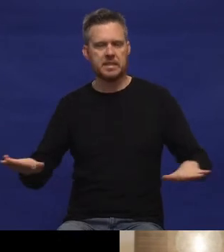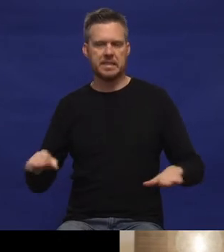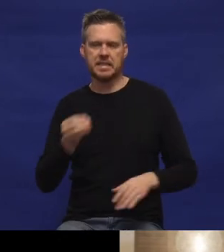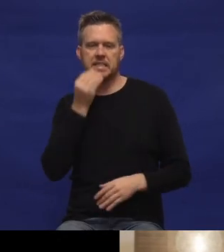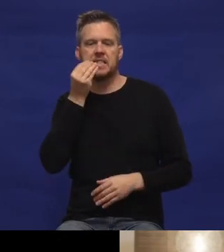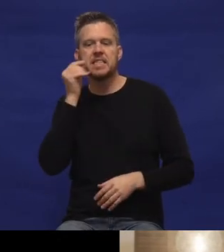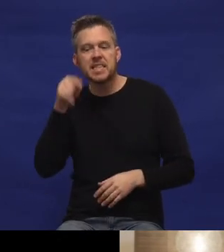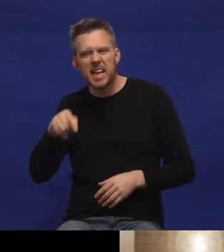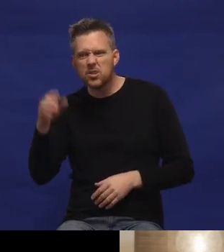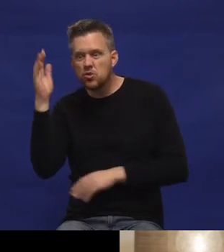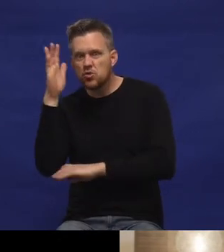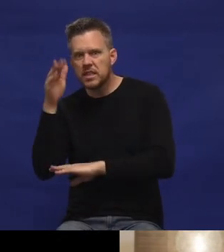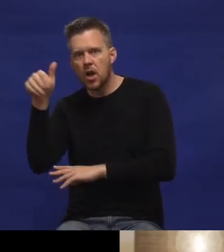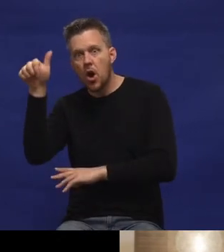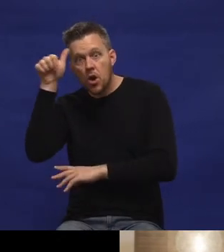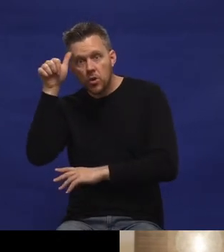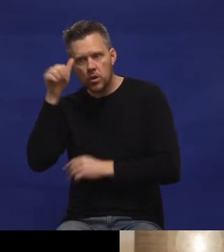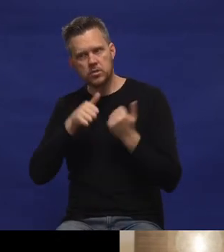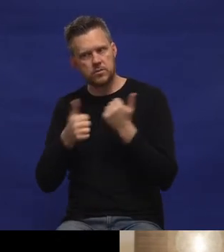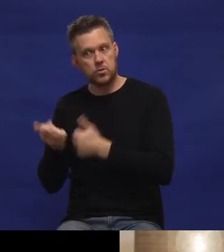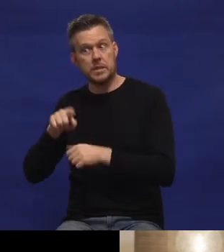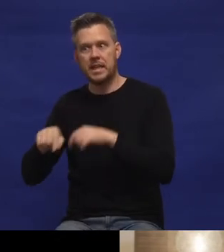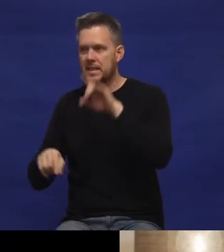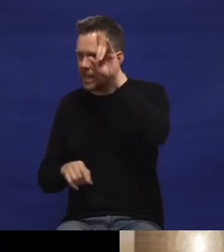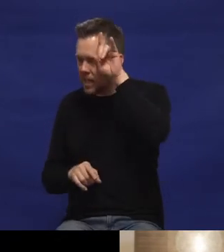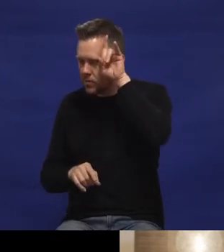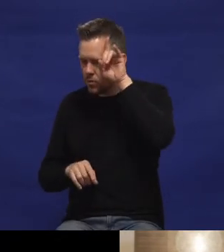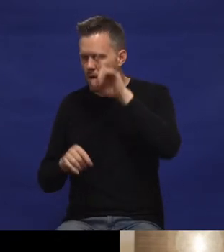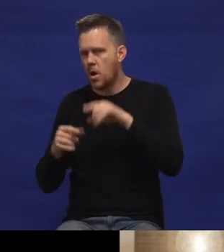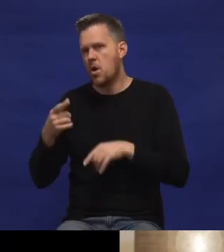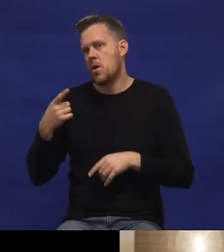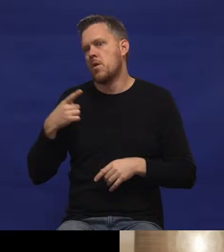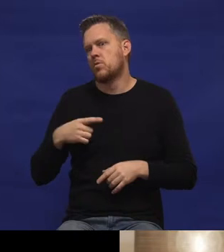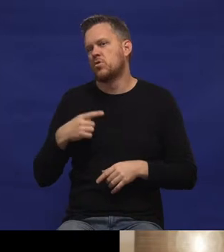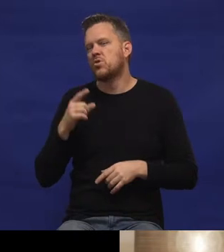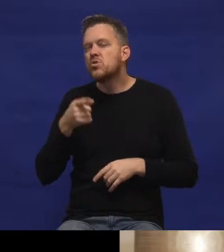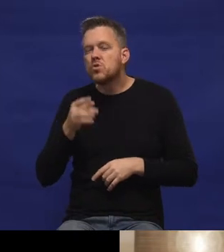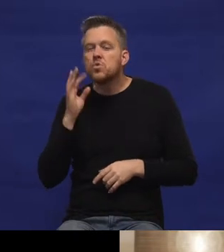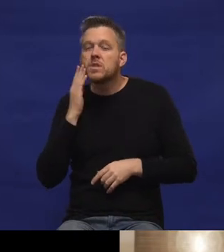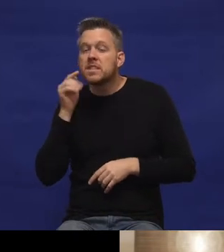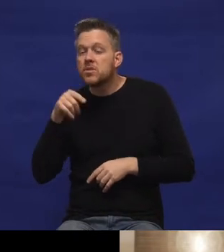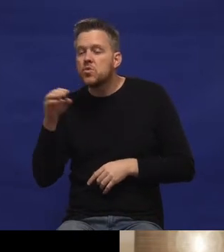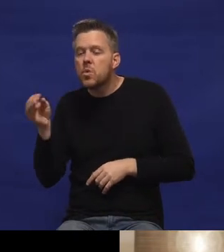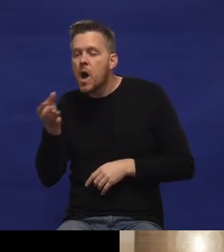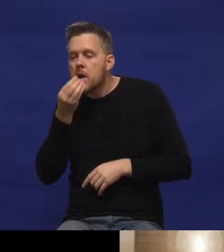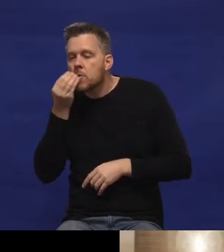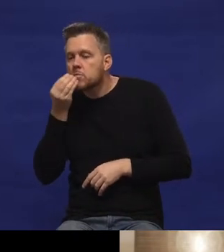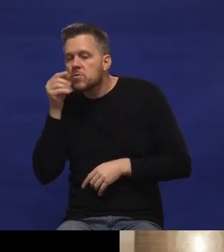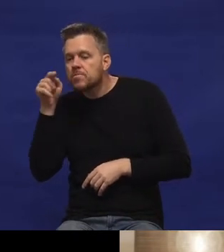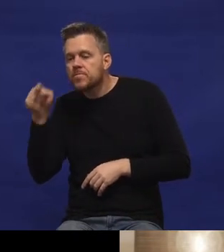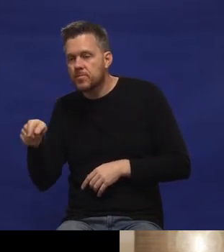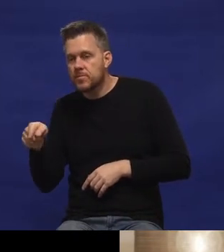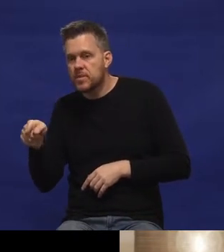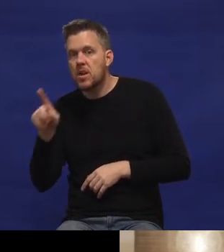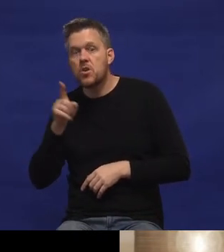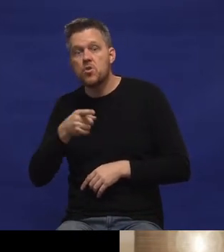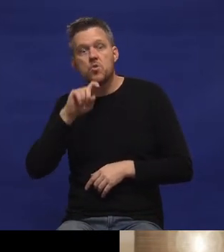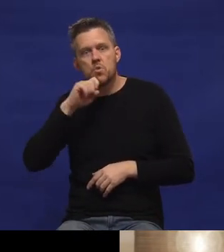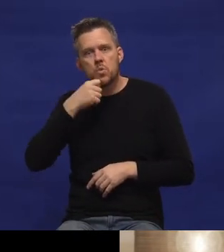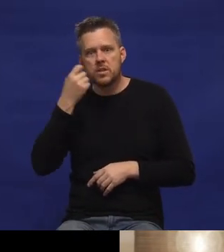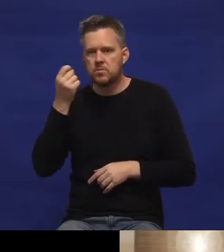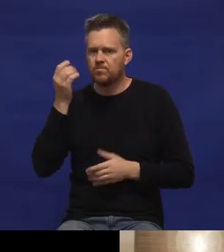the tree of the knowledge of both good and evil, for when you eat of it,